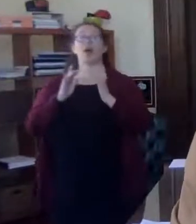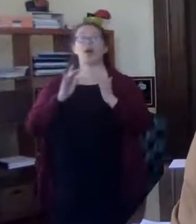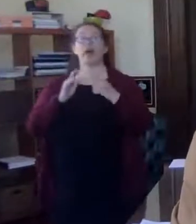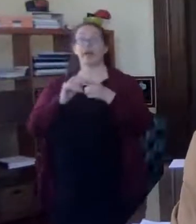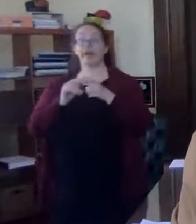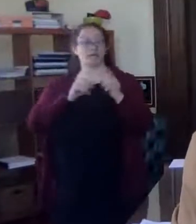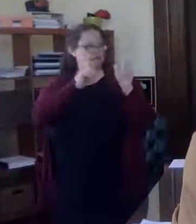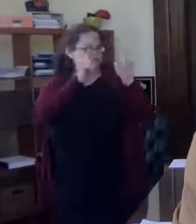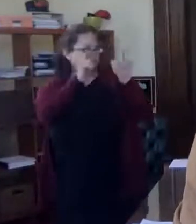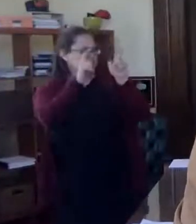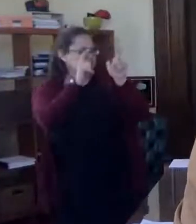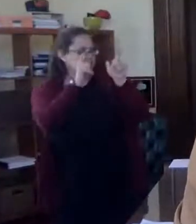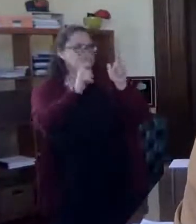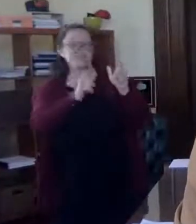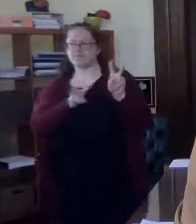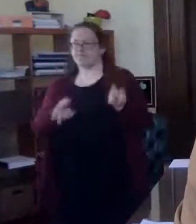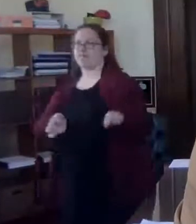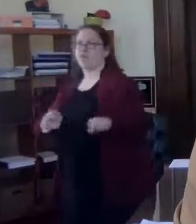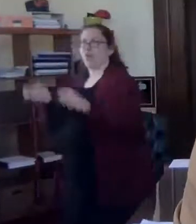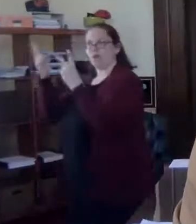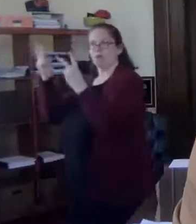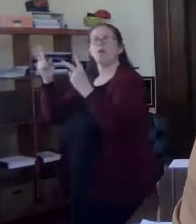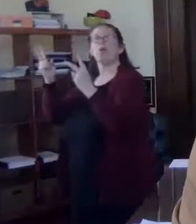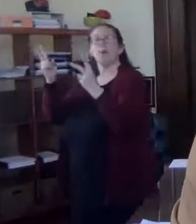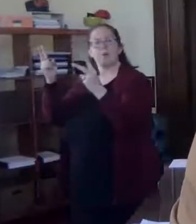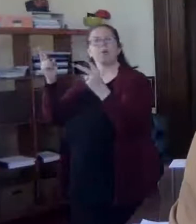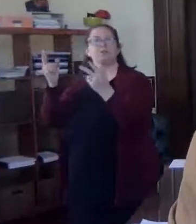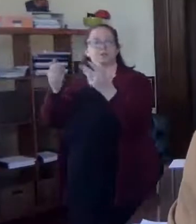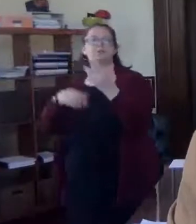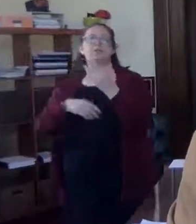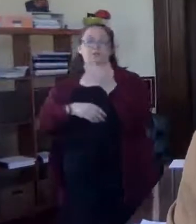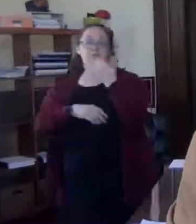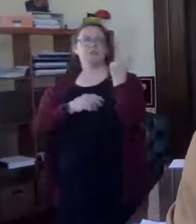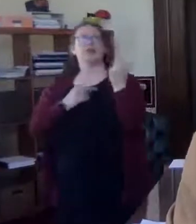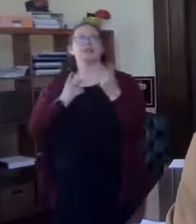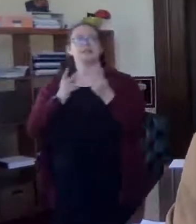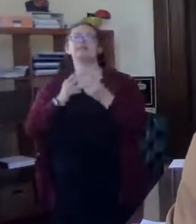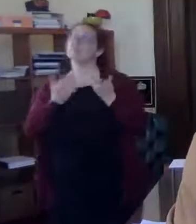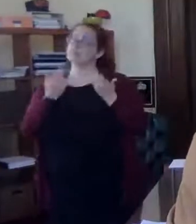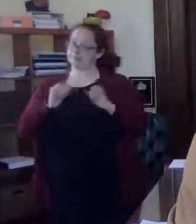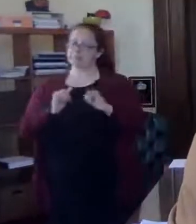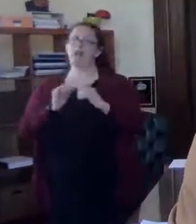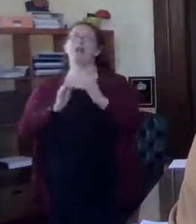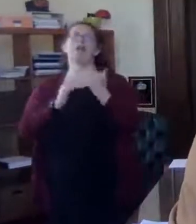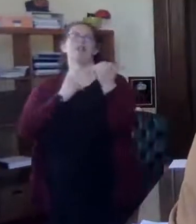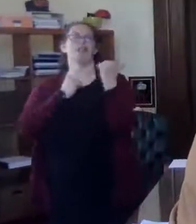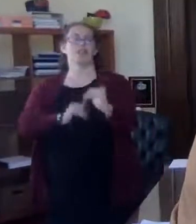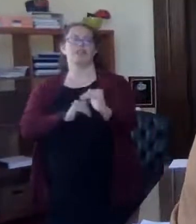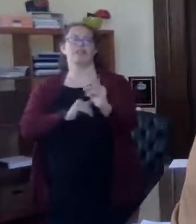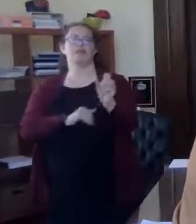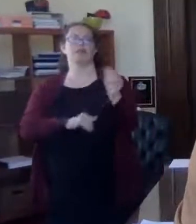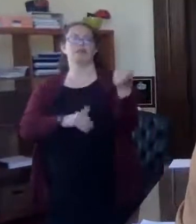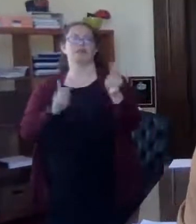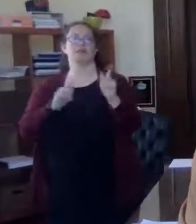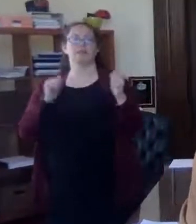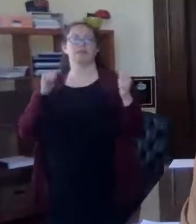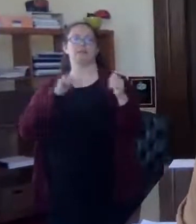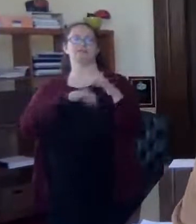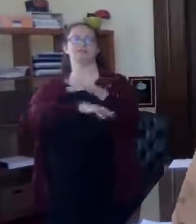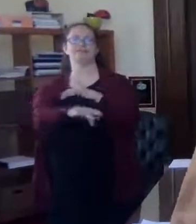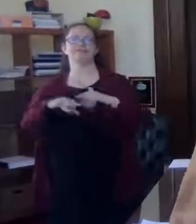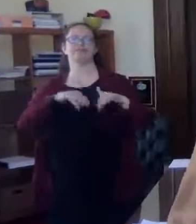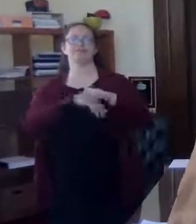can. So that's the best place to do that. Still a 10-person gathering limit,